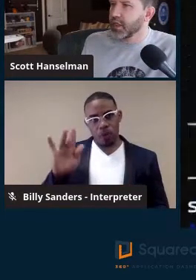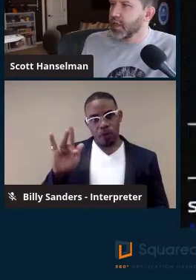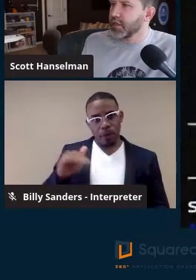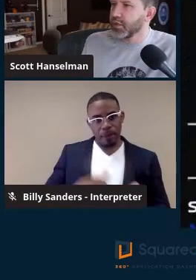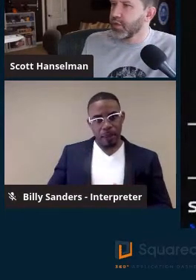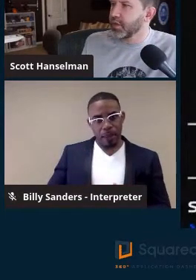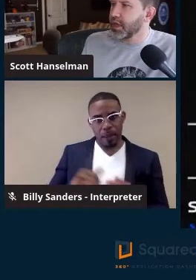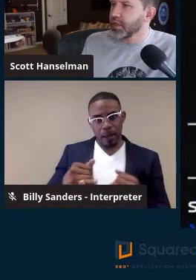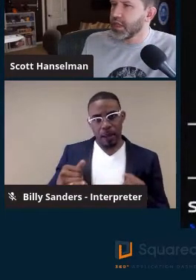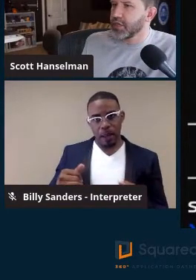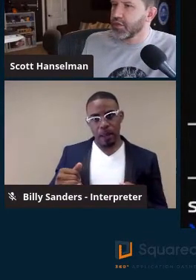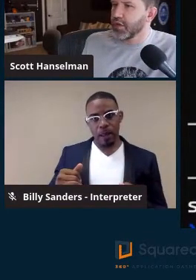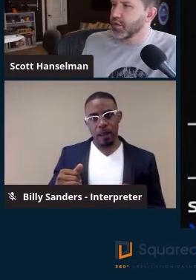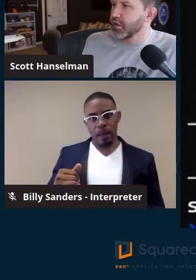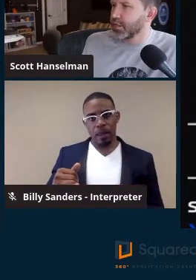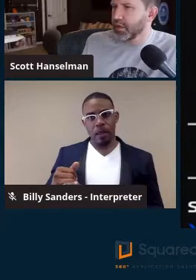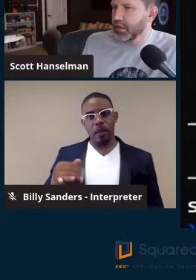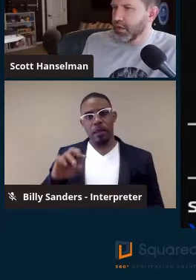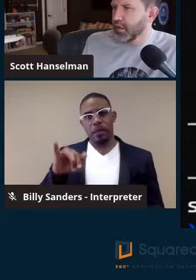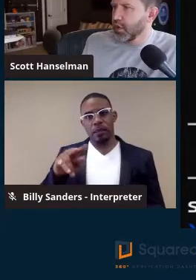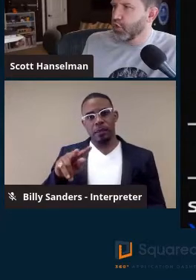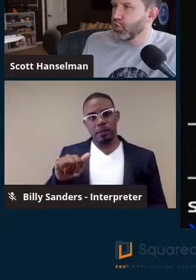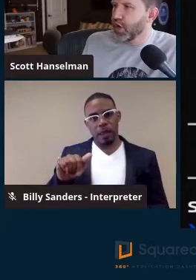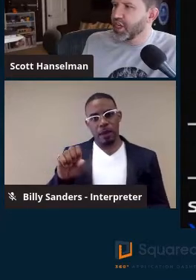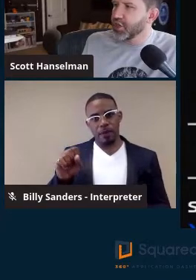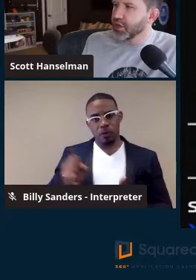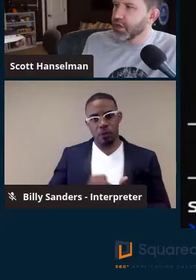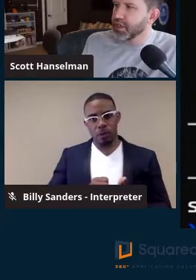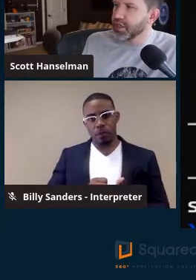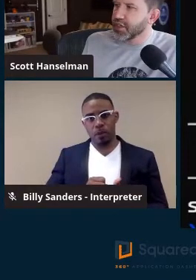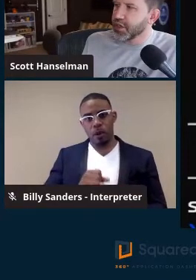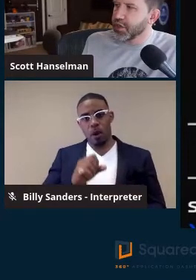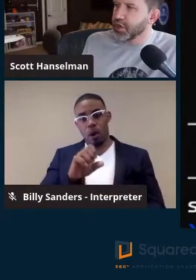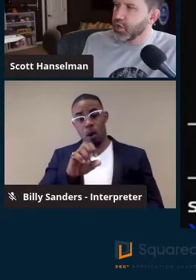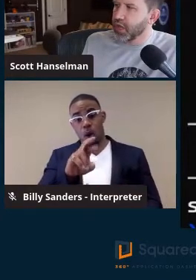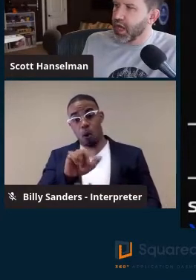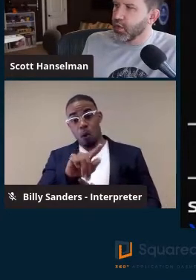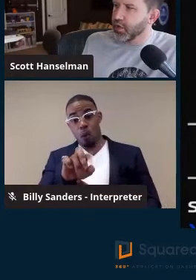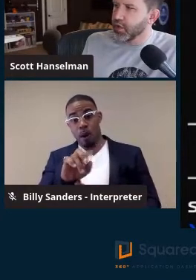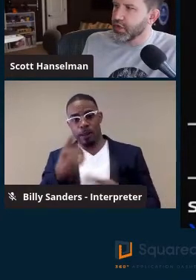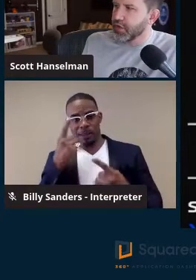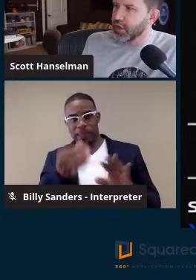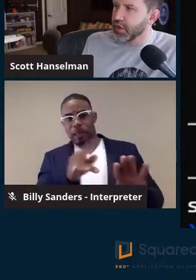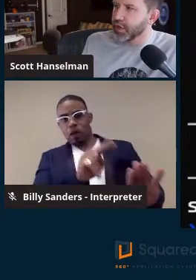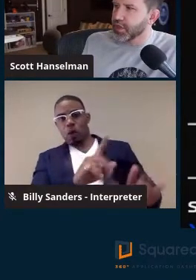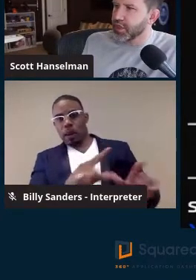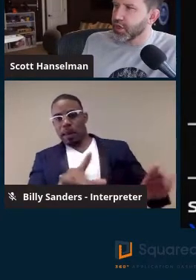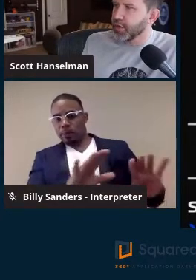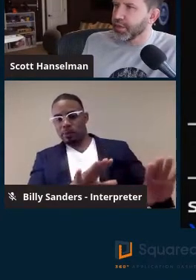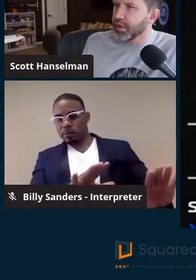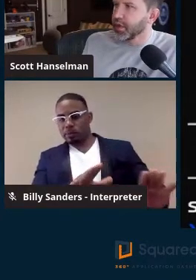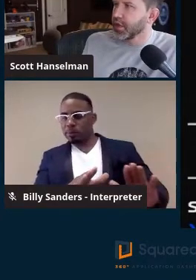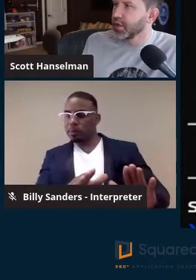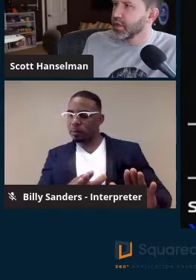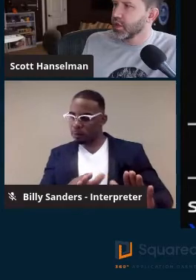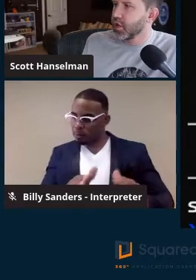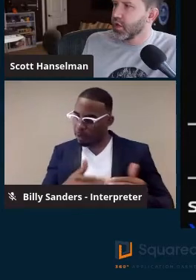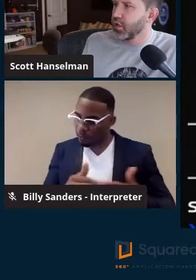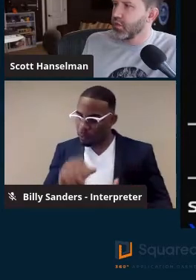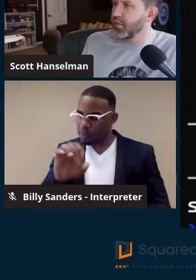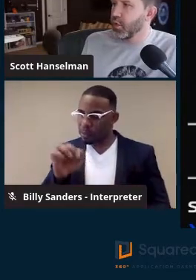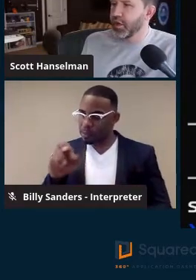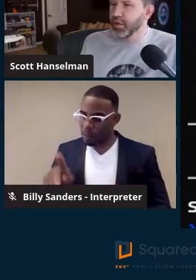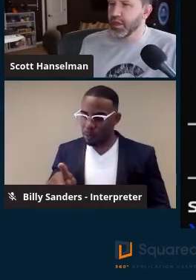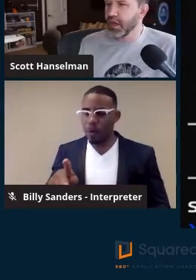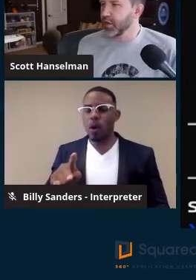25,000 lines, 23,000 lines of JavaScript. Razor is considered its own language, even though it's C#.